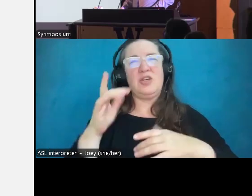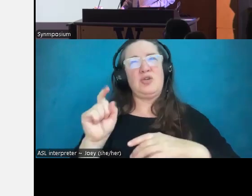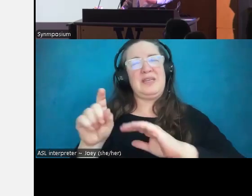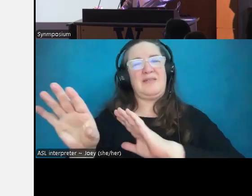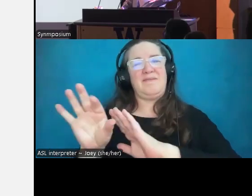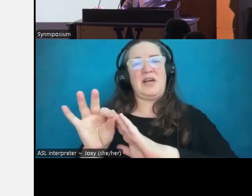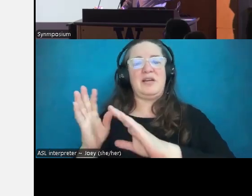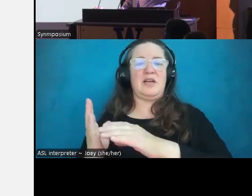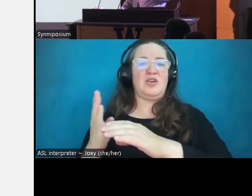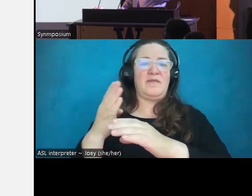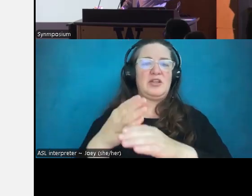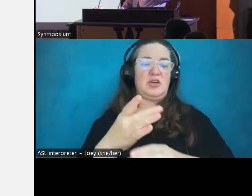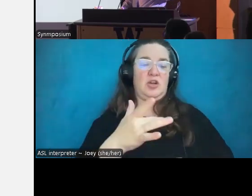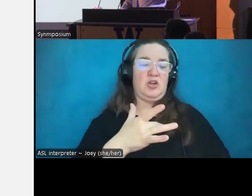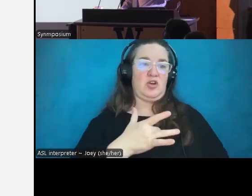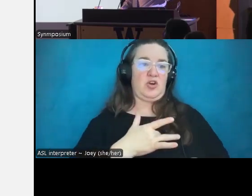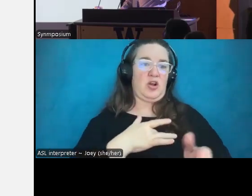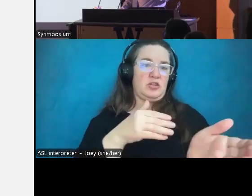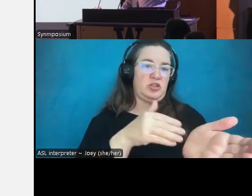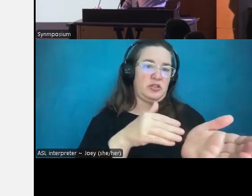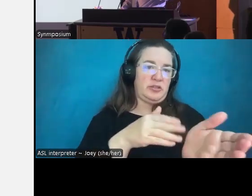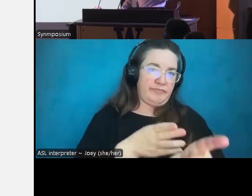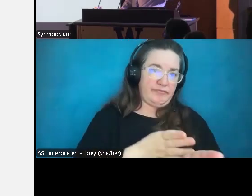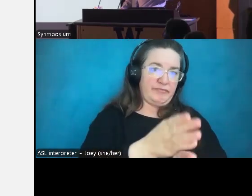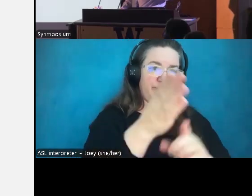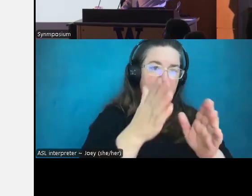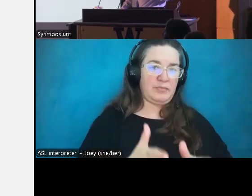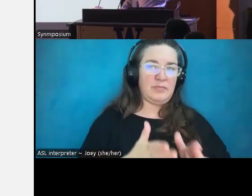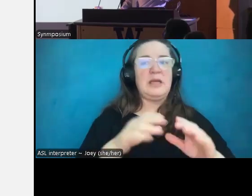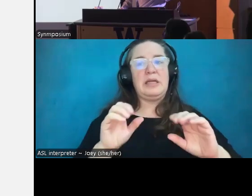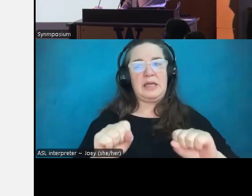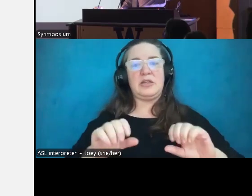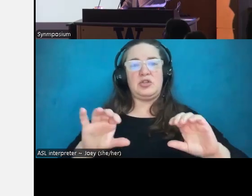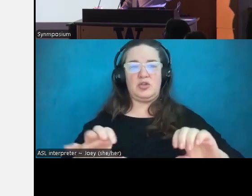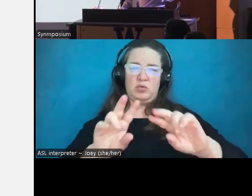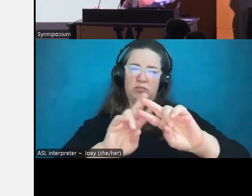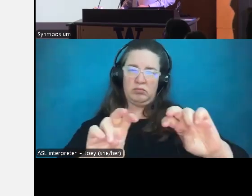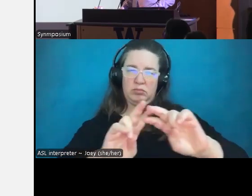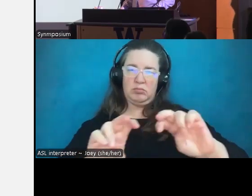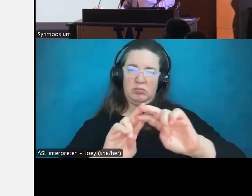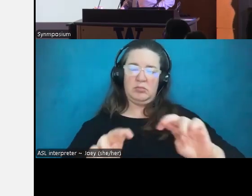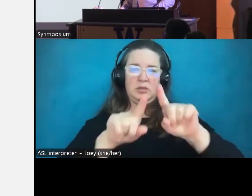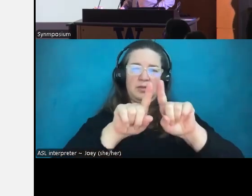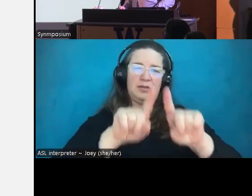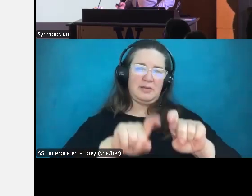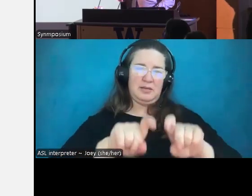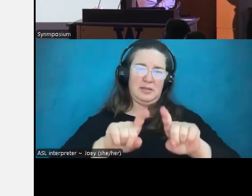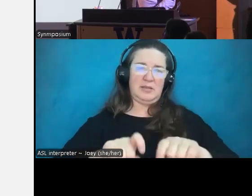can do coronary flow reserve testing. This isn't every patient, but just be aware of that. Occasionally you will see